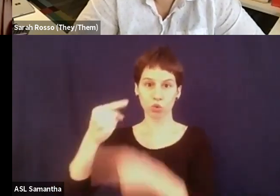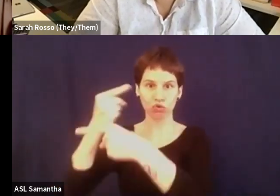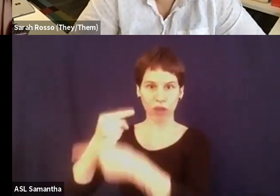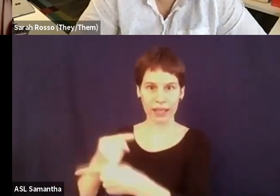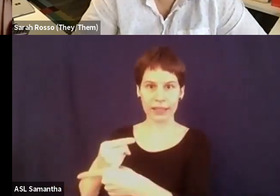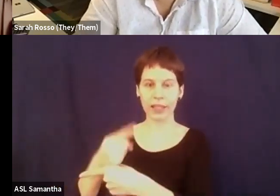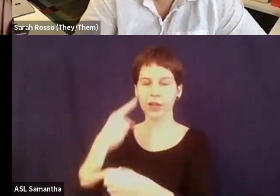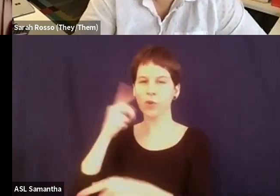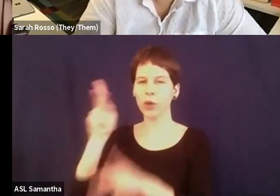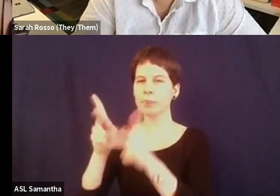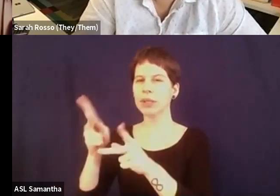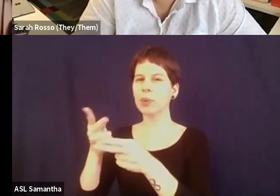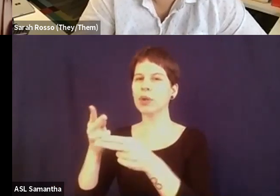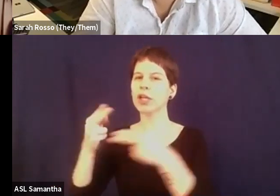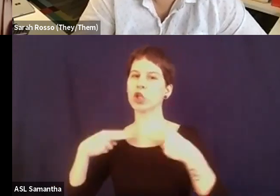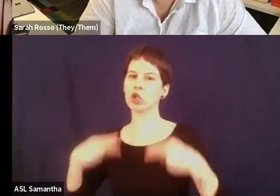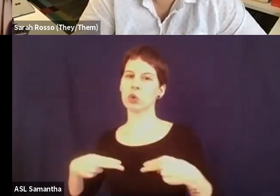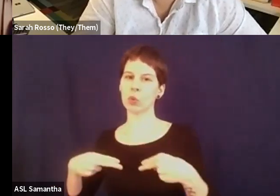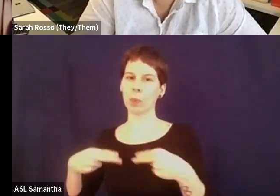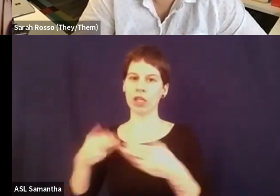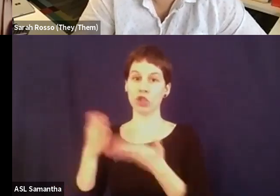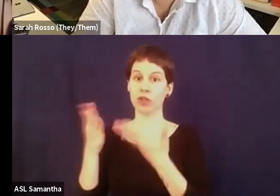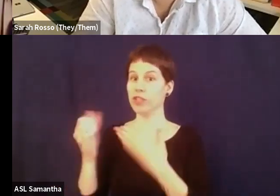who haven't yet been exposed to queer culture.